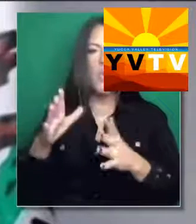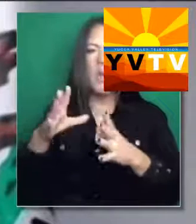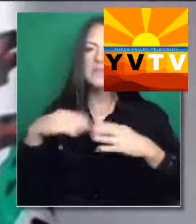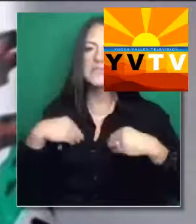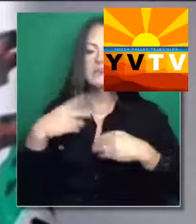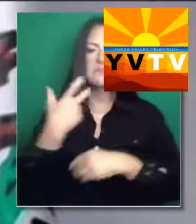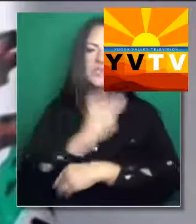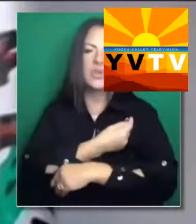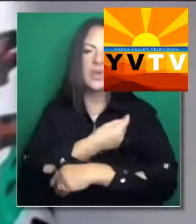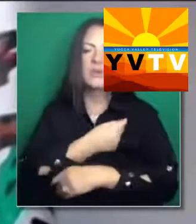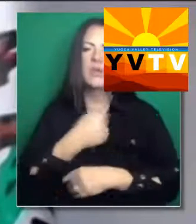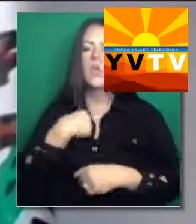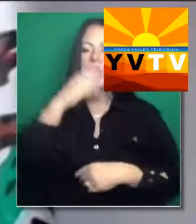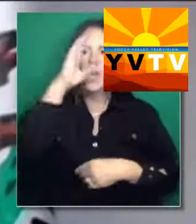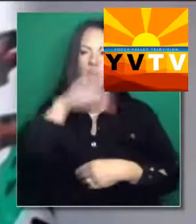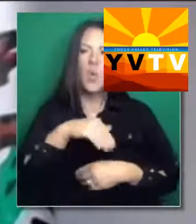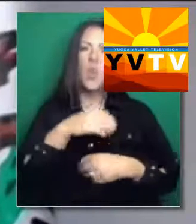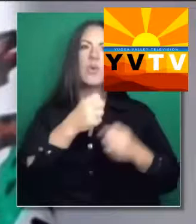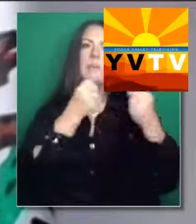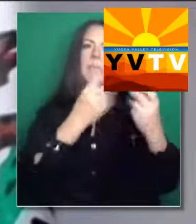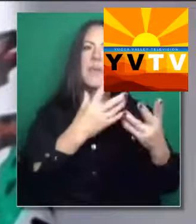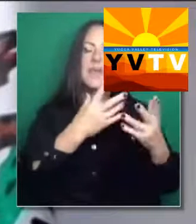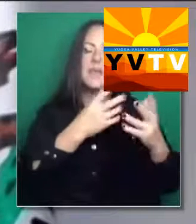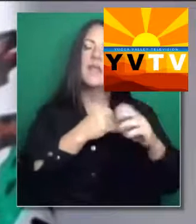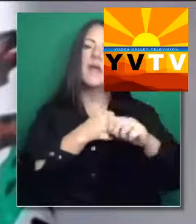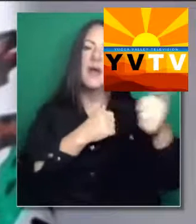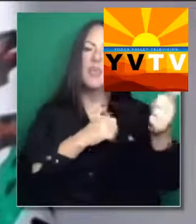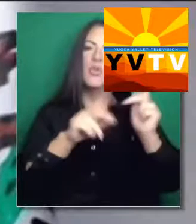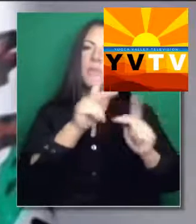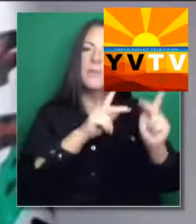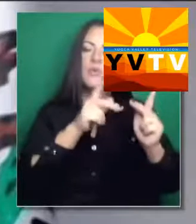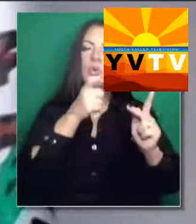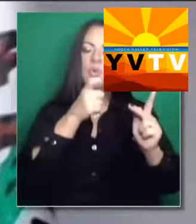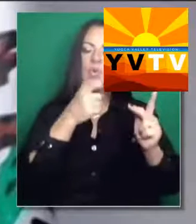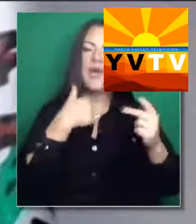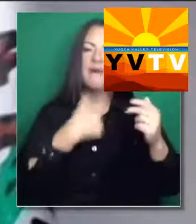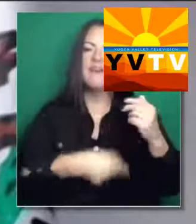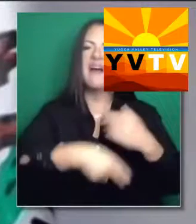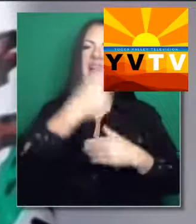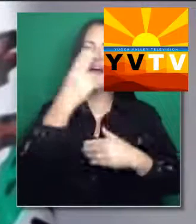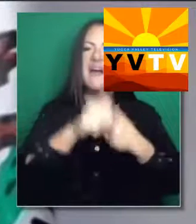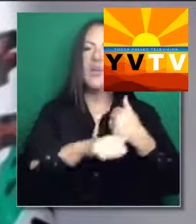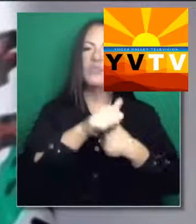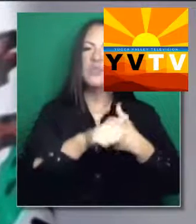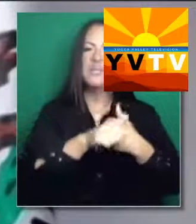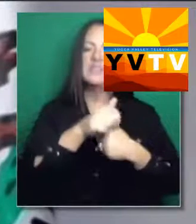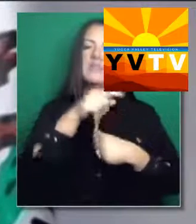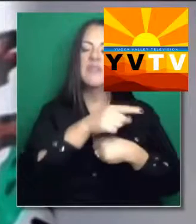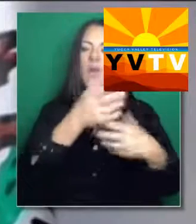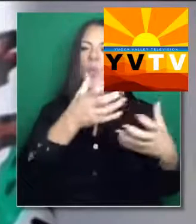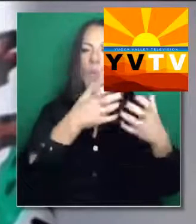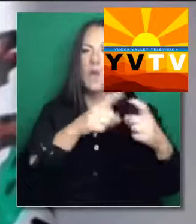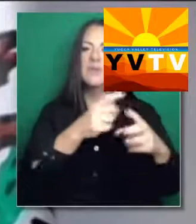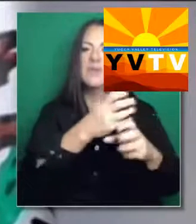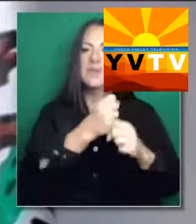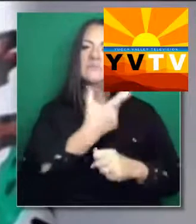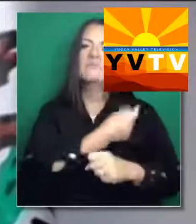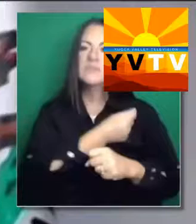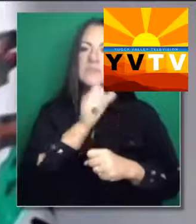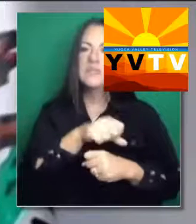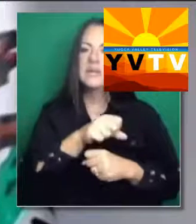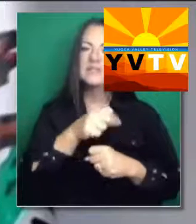high risk, frequently exposed, who want to be vaccinated as well. So bringing those things together, making sure that